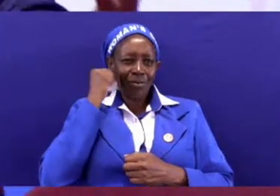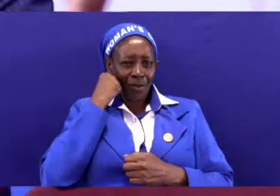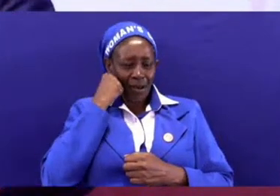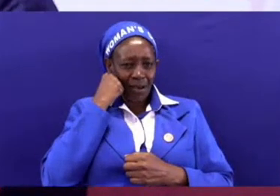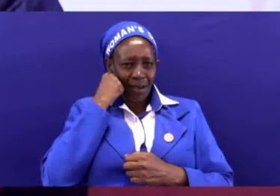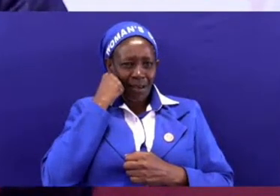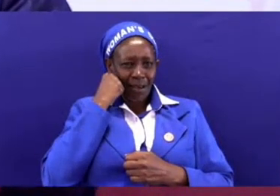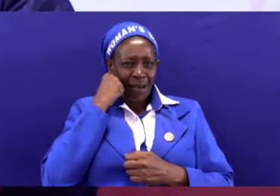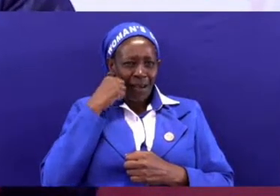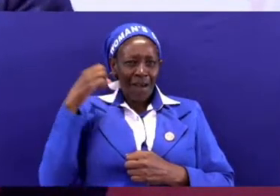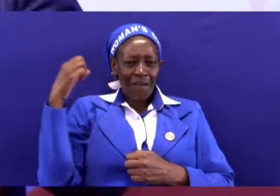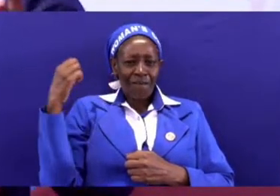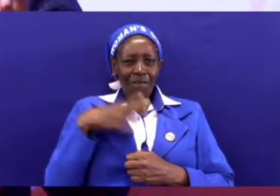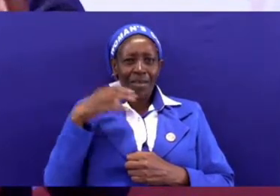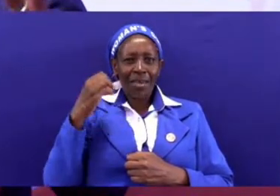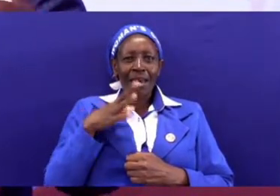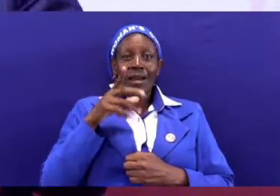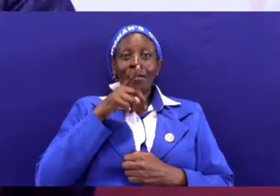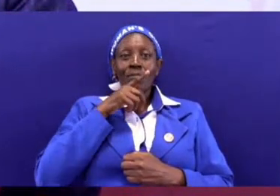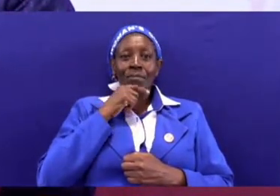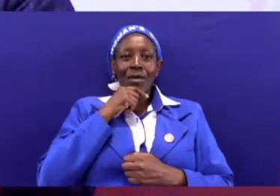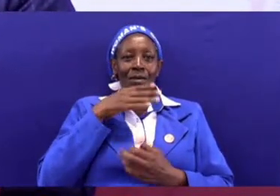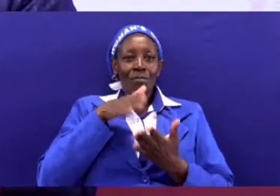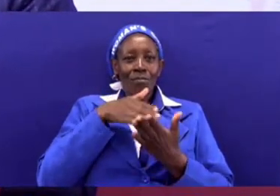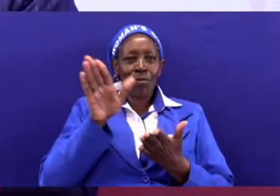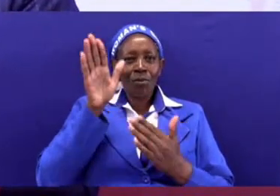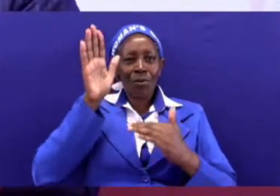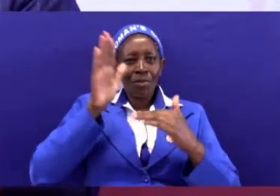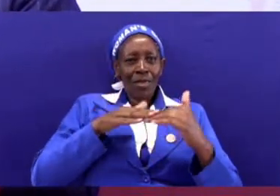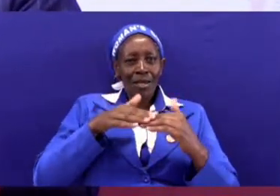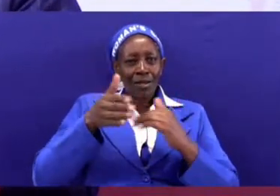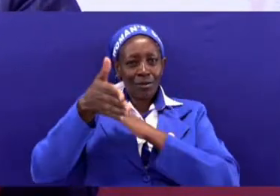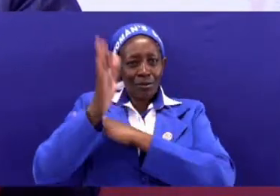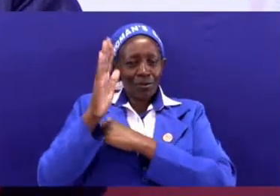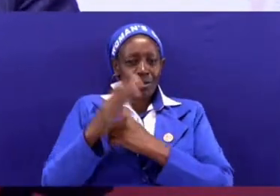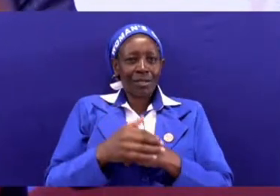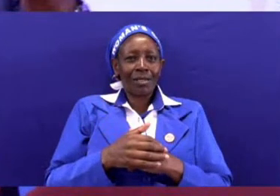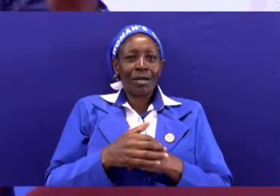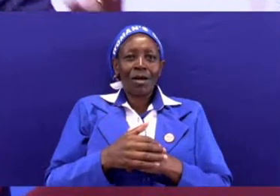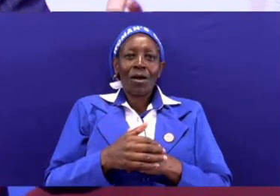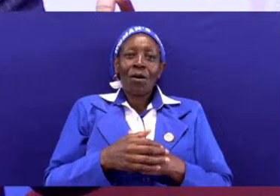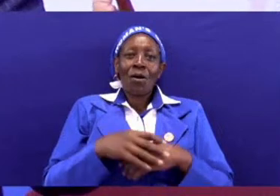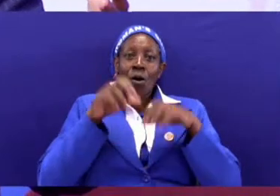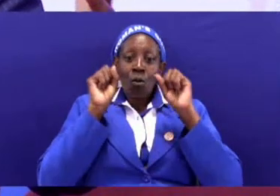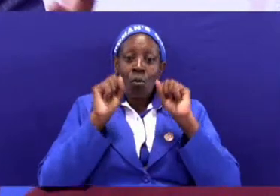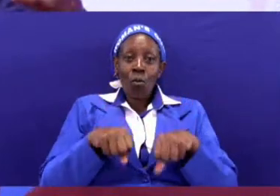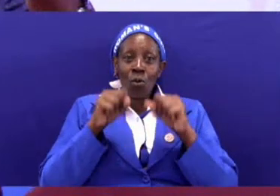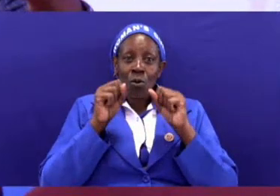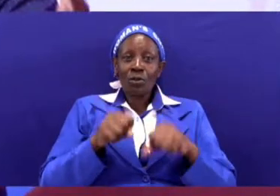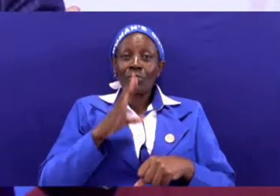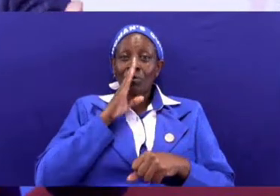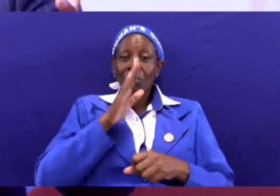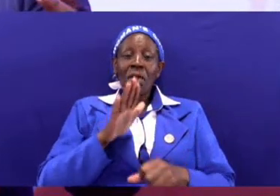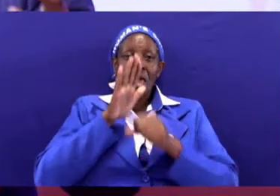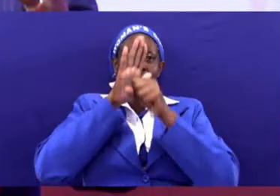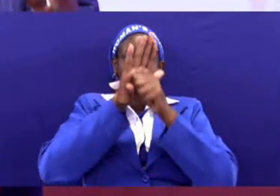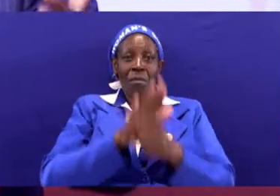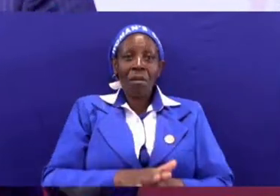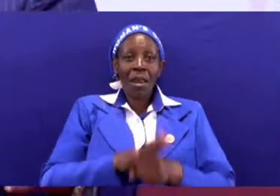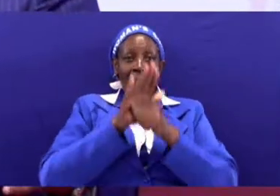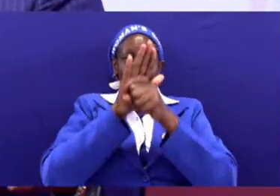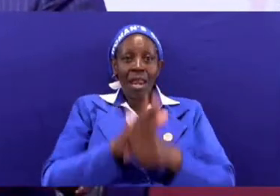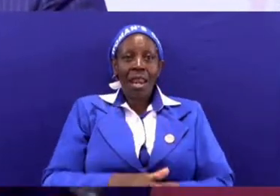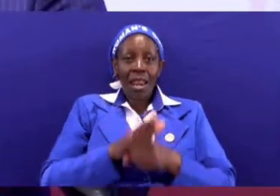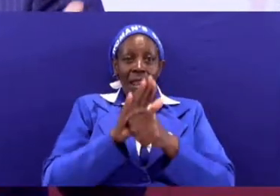human beings more than he feared God, he would be dwarfed by the giants in